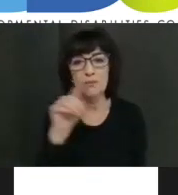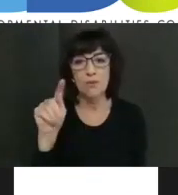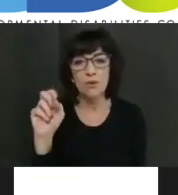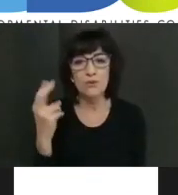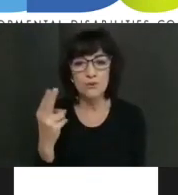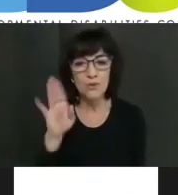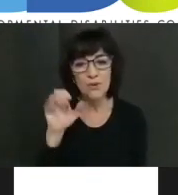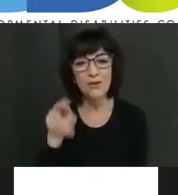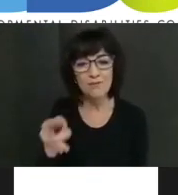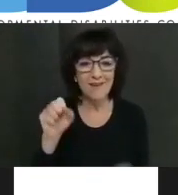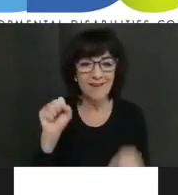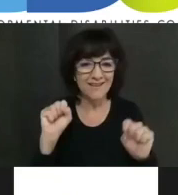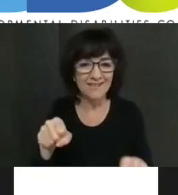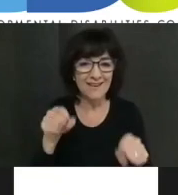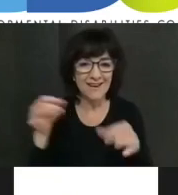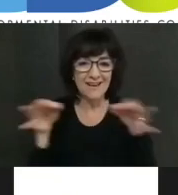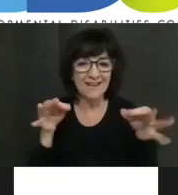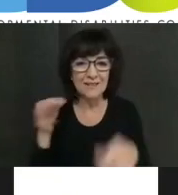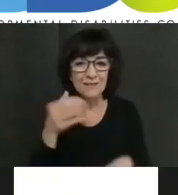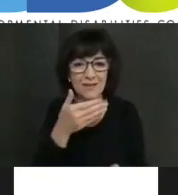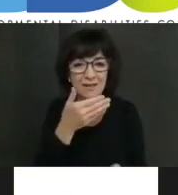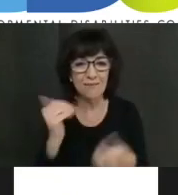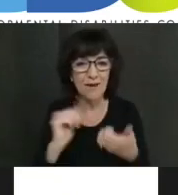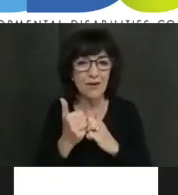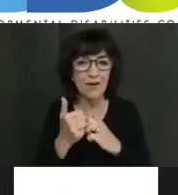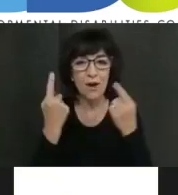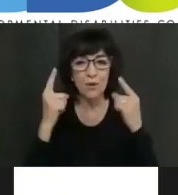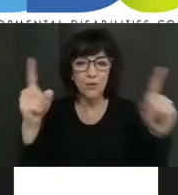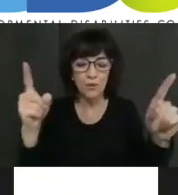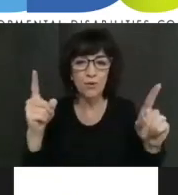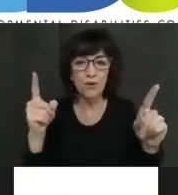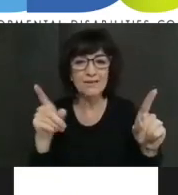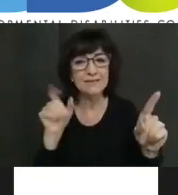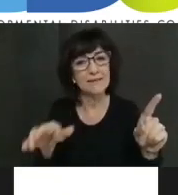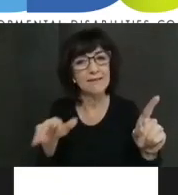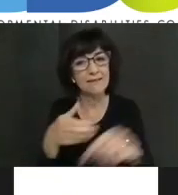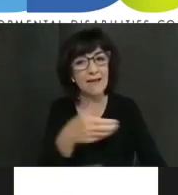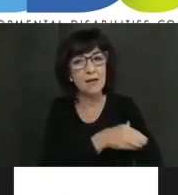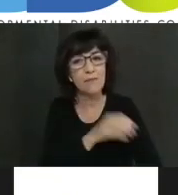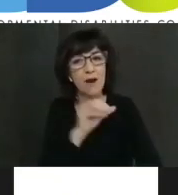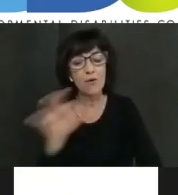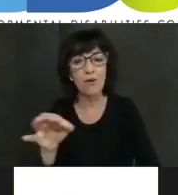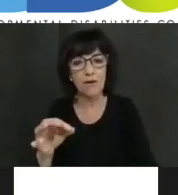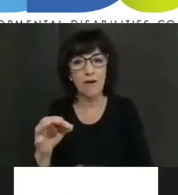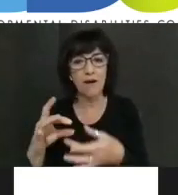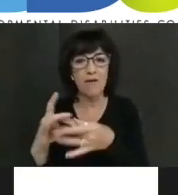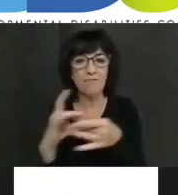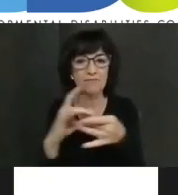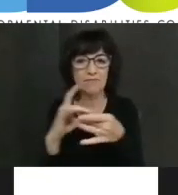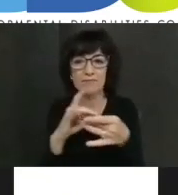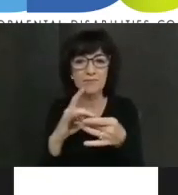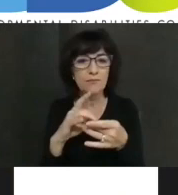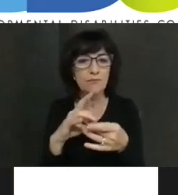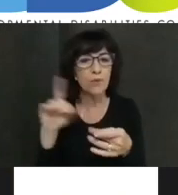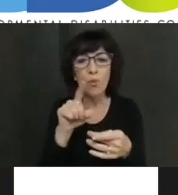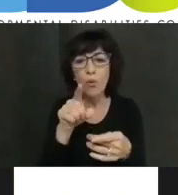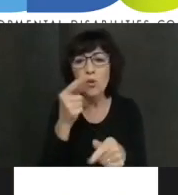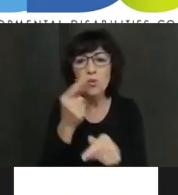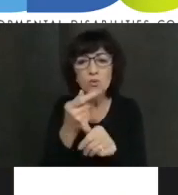about how it works. But think of this as having that kind of power of contact tracing in your pocket or your purse or wherever you keep your